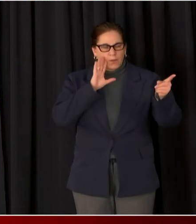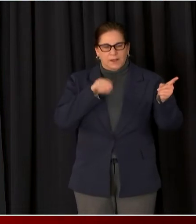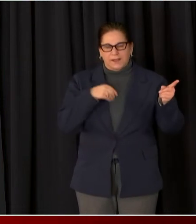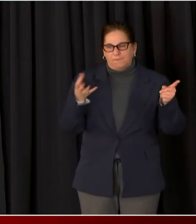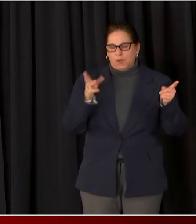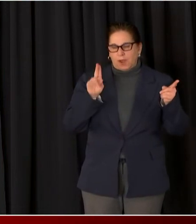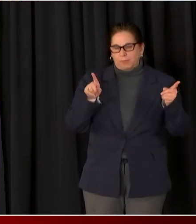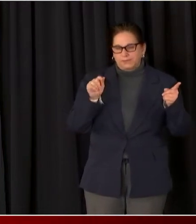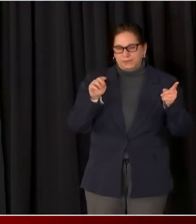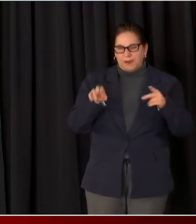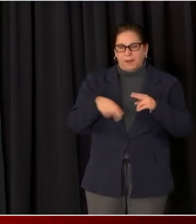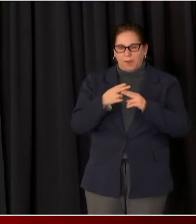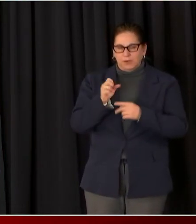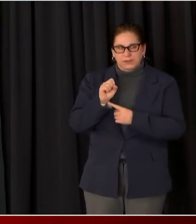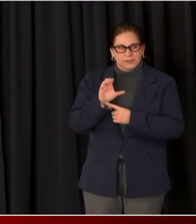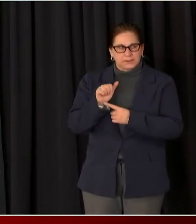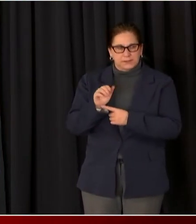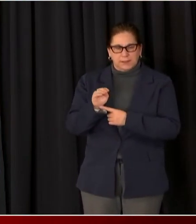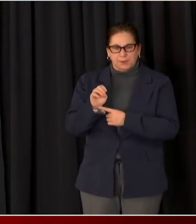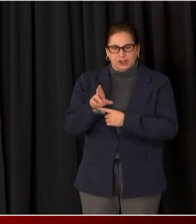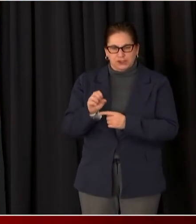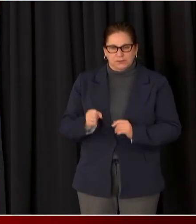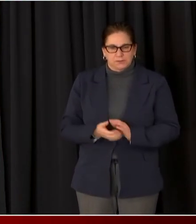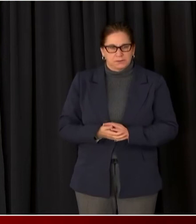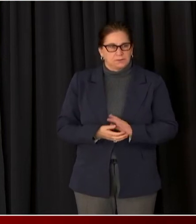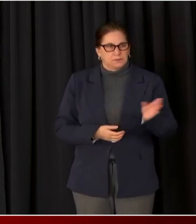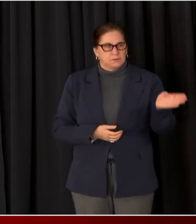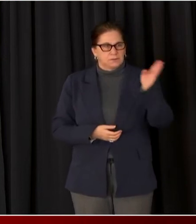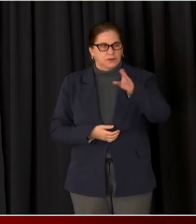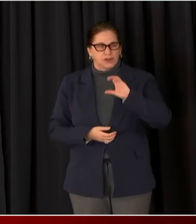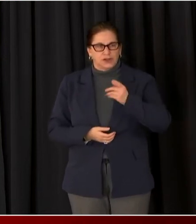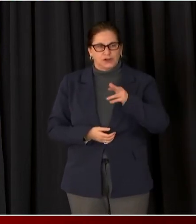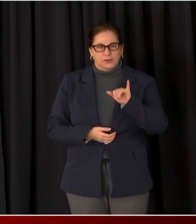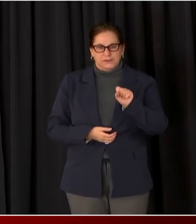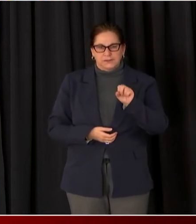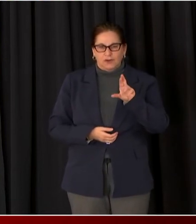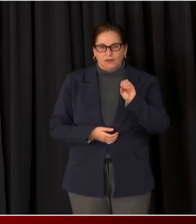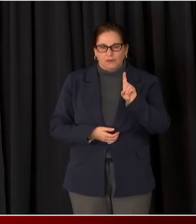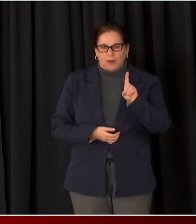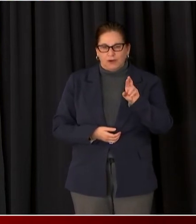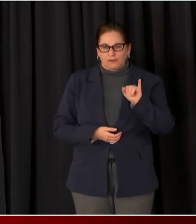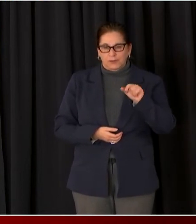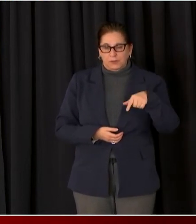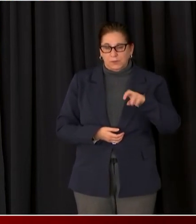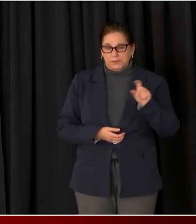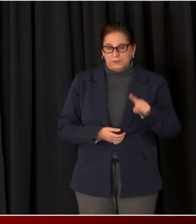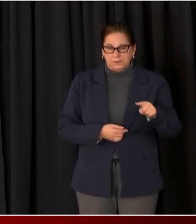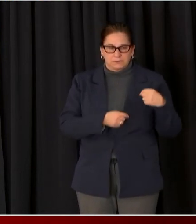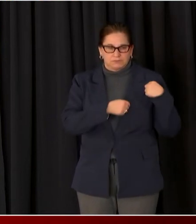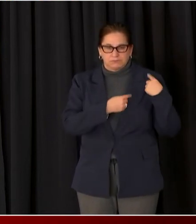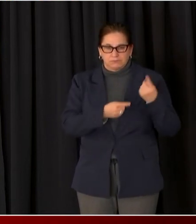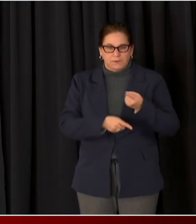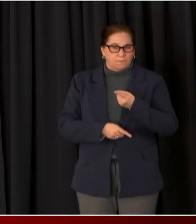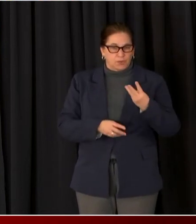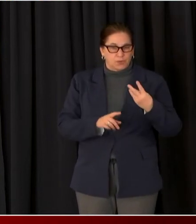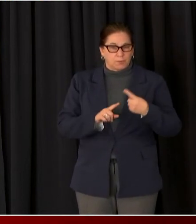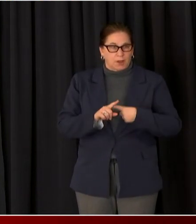you, Mayor Bowser. Over the last several months, we've identified, and in some cases our residents have been